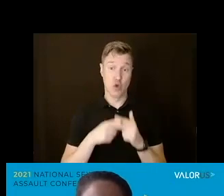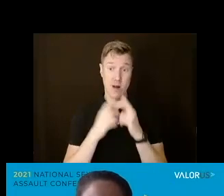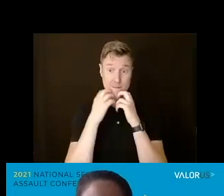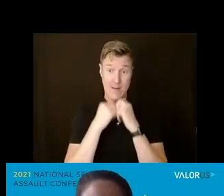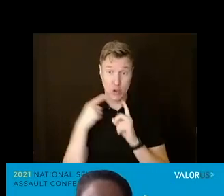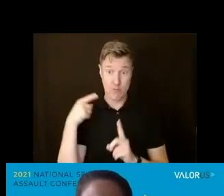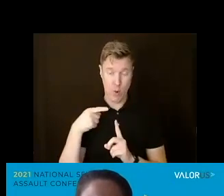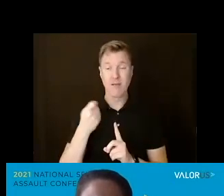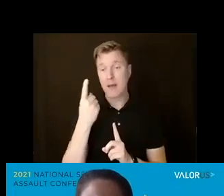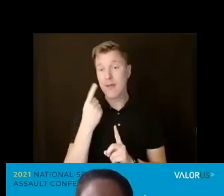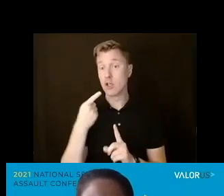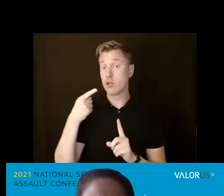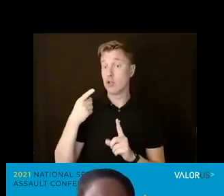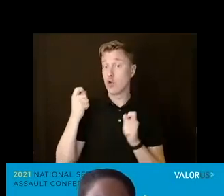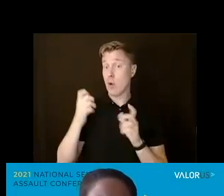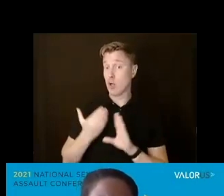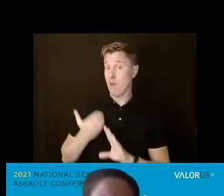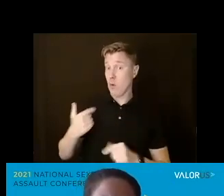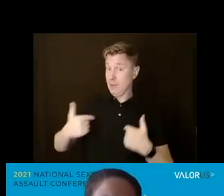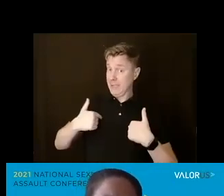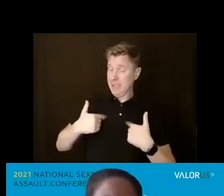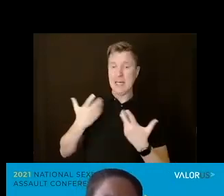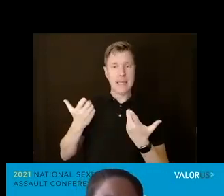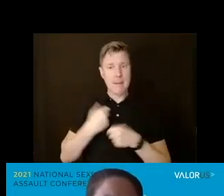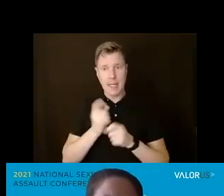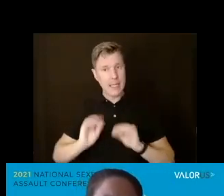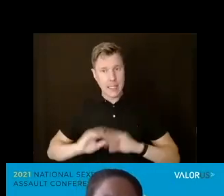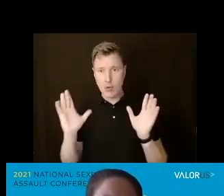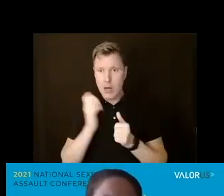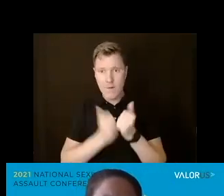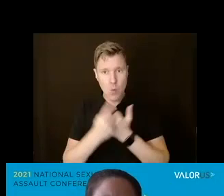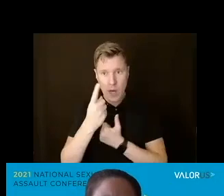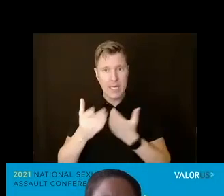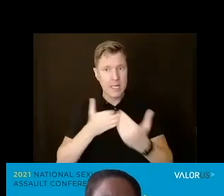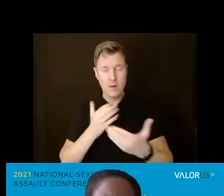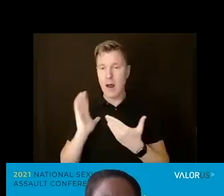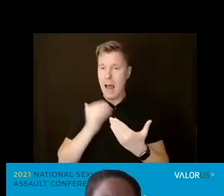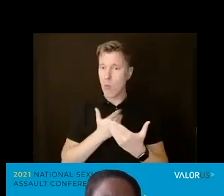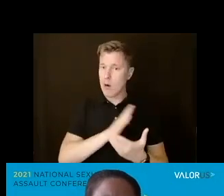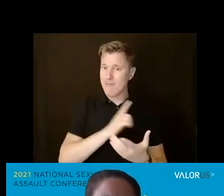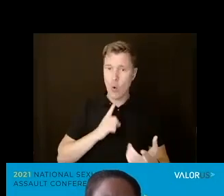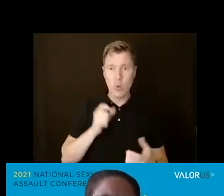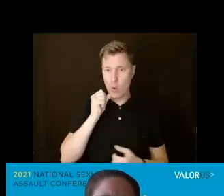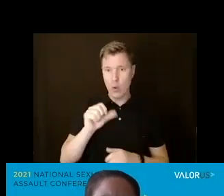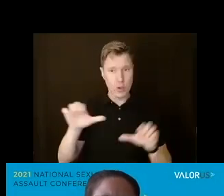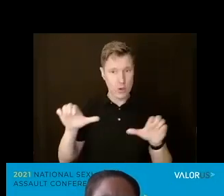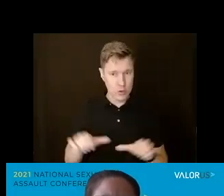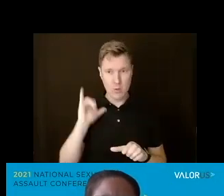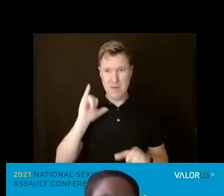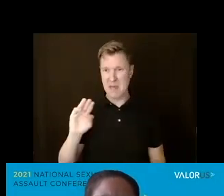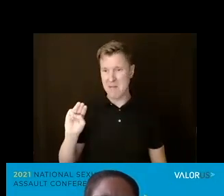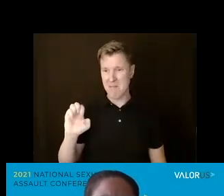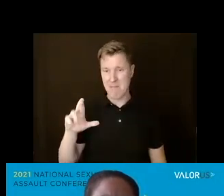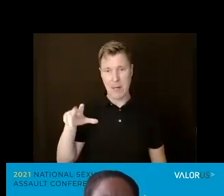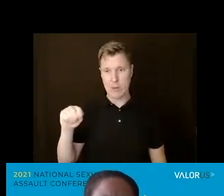before me, just kind of made it clear to everybody, including our board, that we were not going to do merit increases.